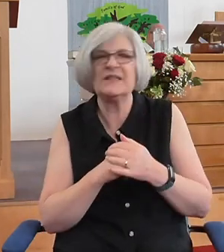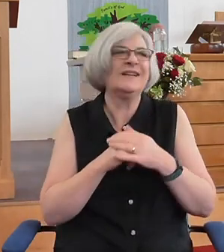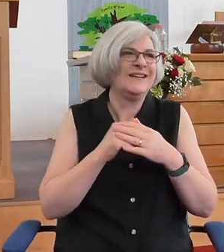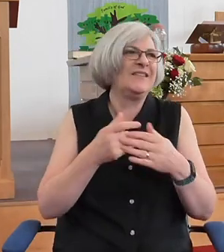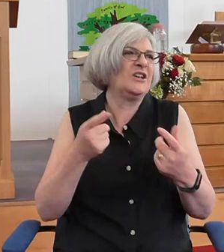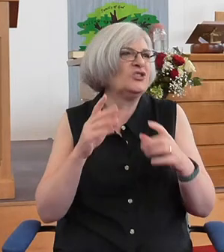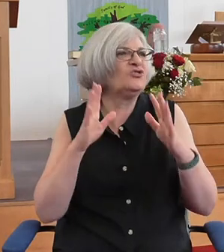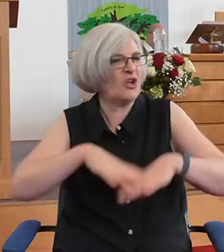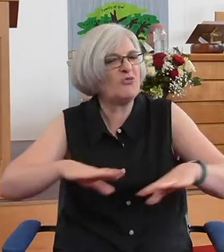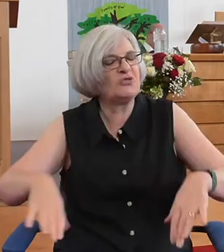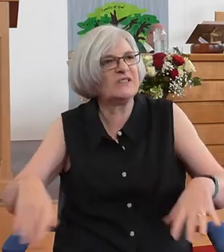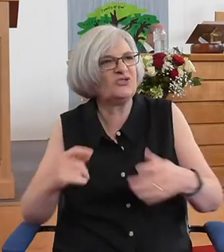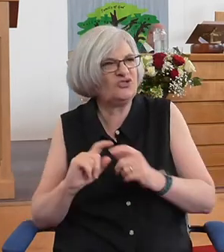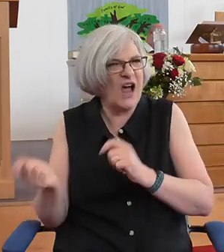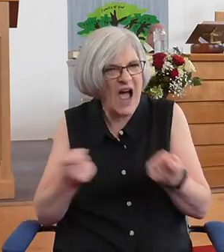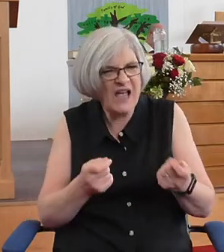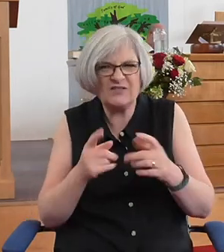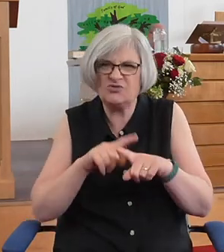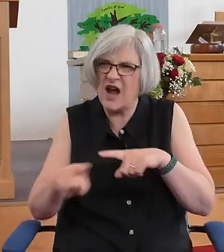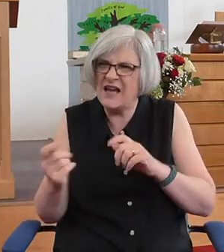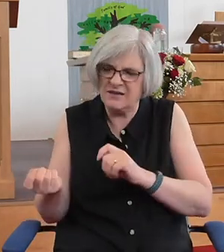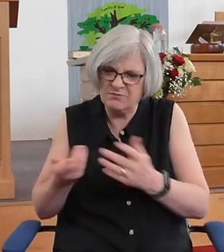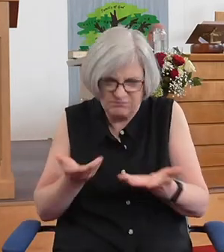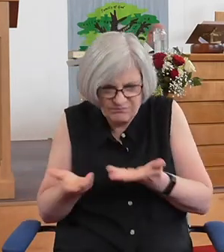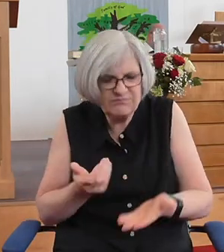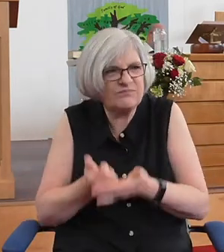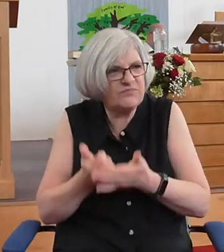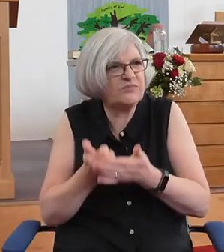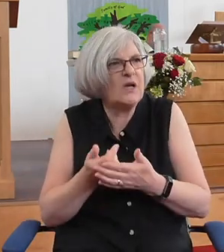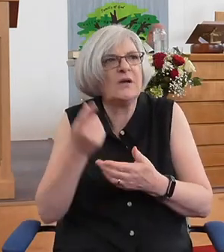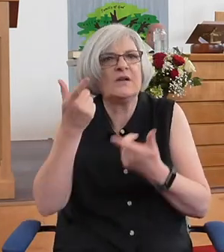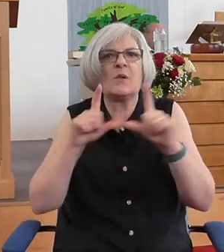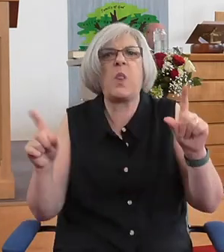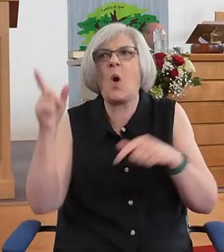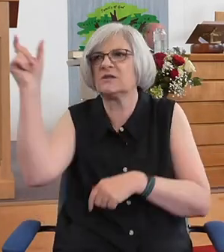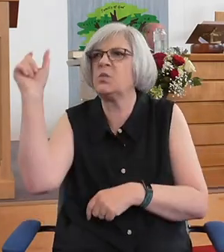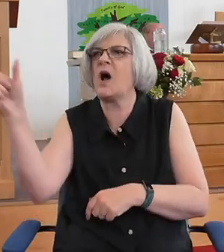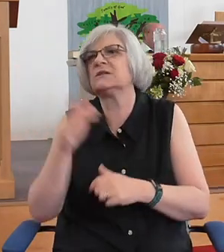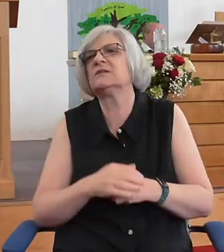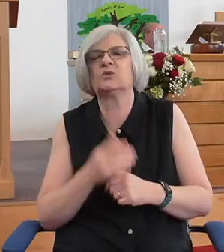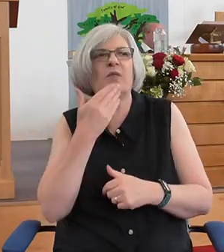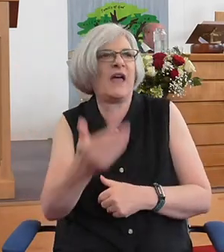them a bit of the Lord's word as you do it. So well done.